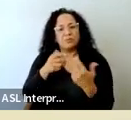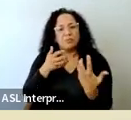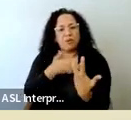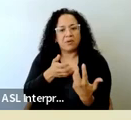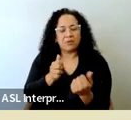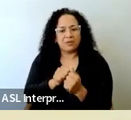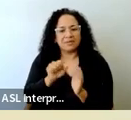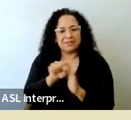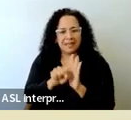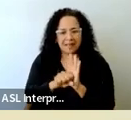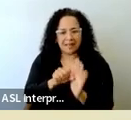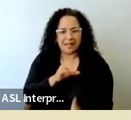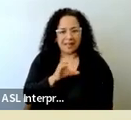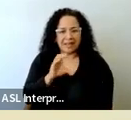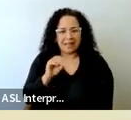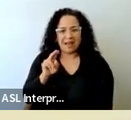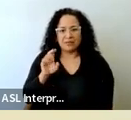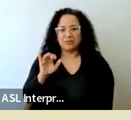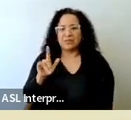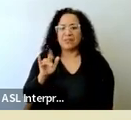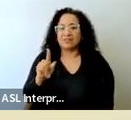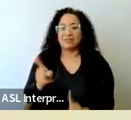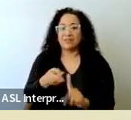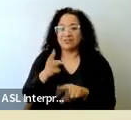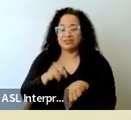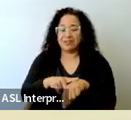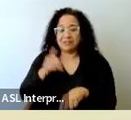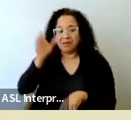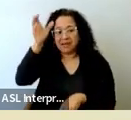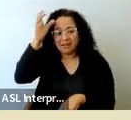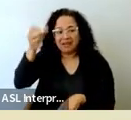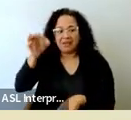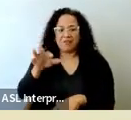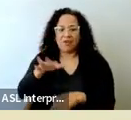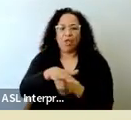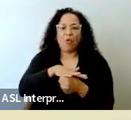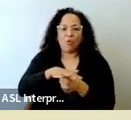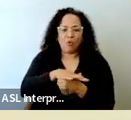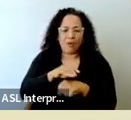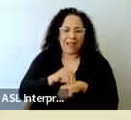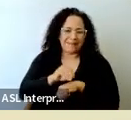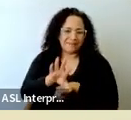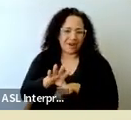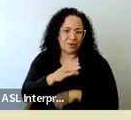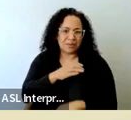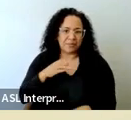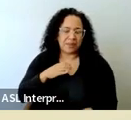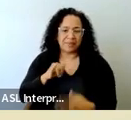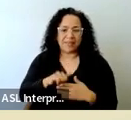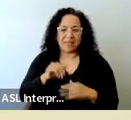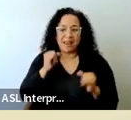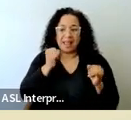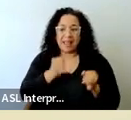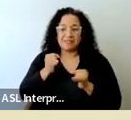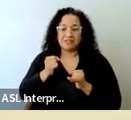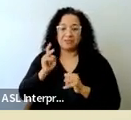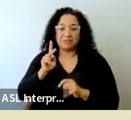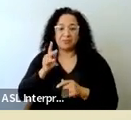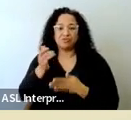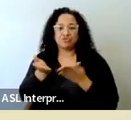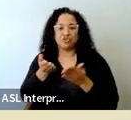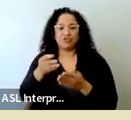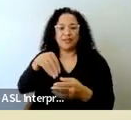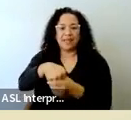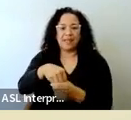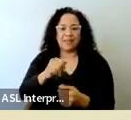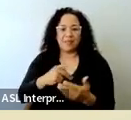State Council. And this was the first time there was the concept of a local advisory committee, that the individuals served in this